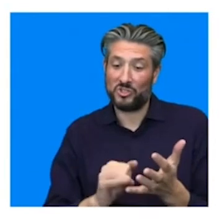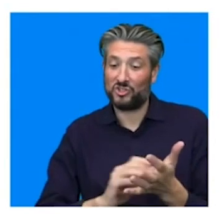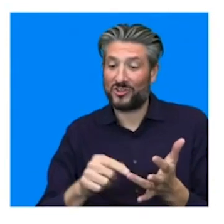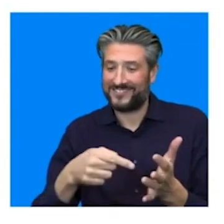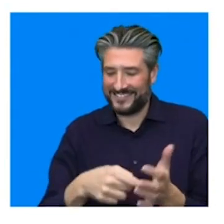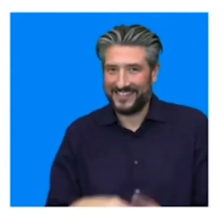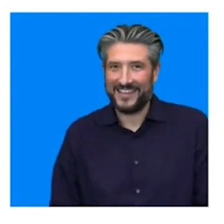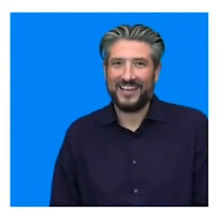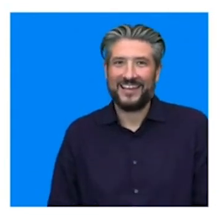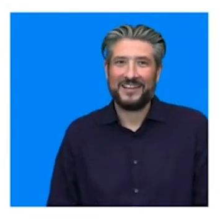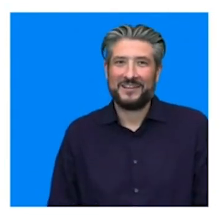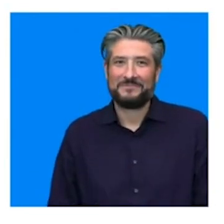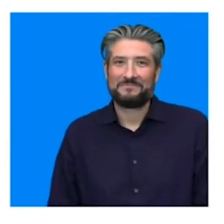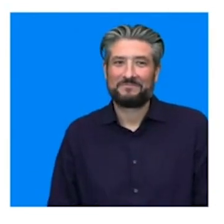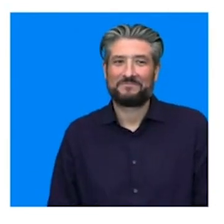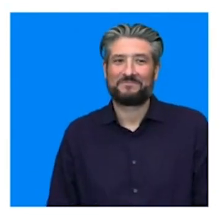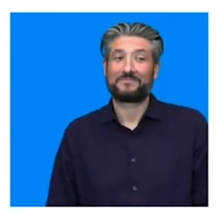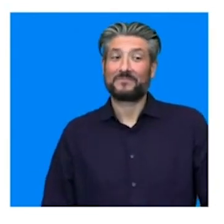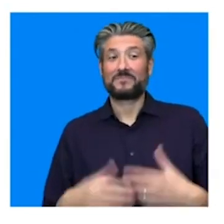I'm saying.